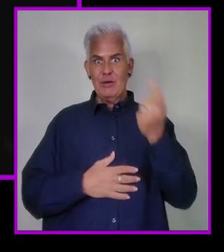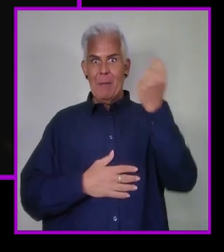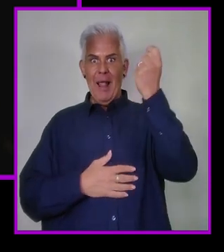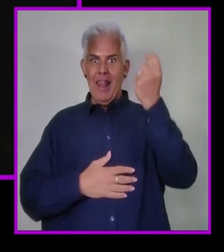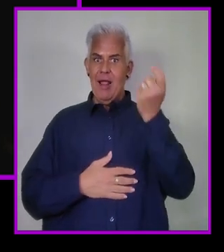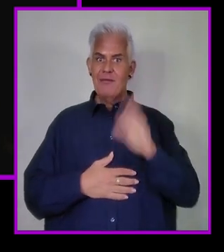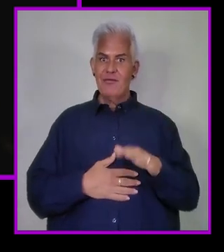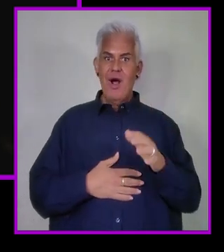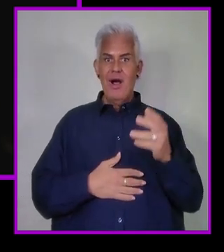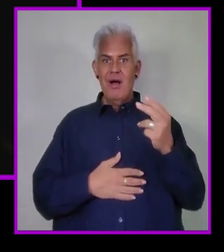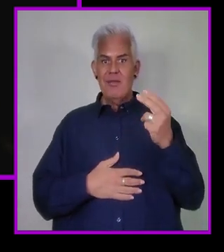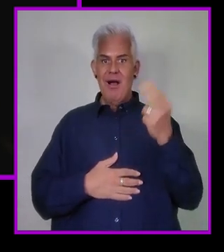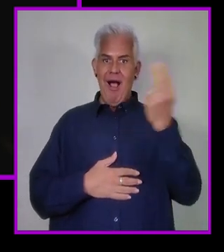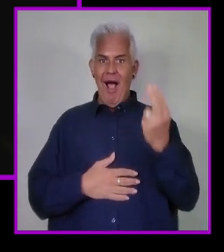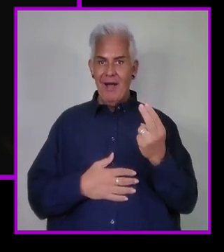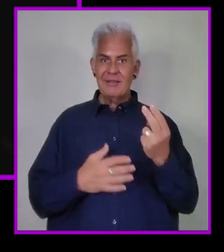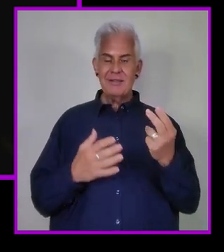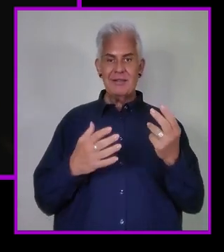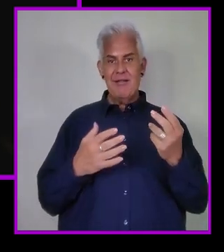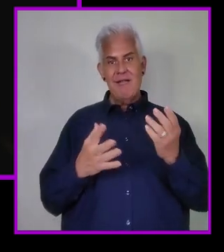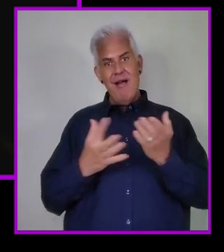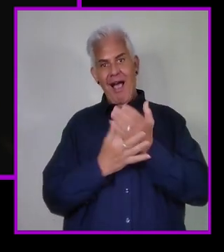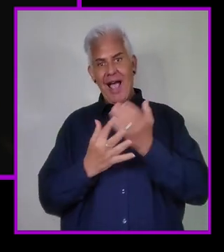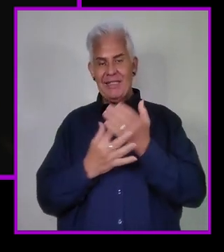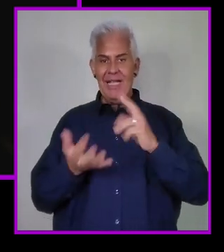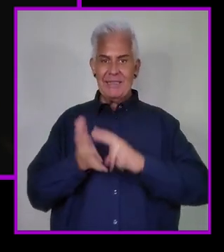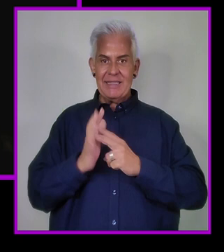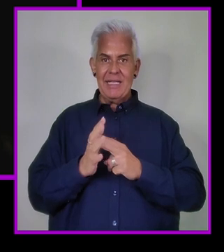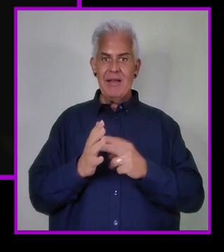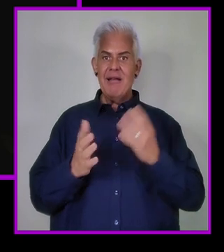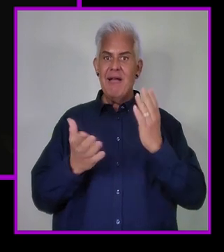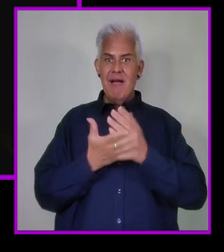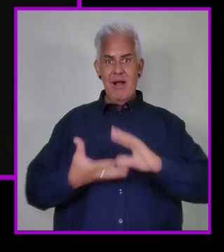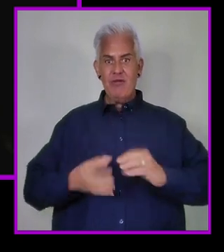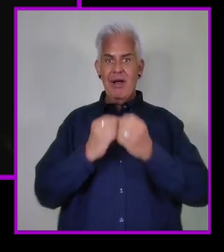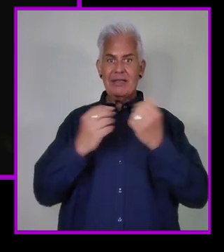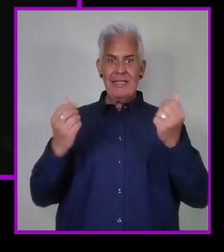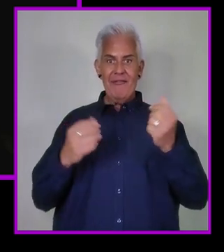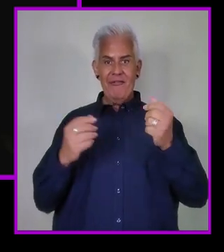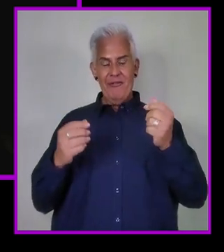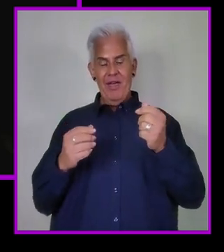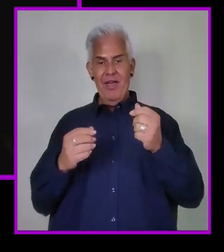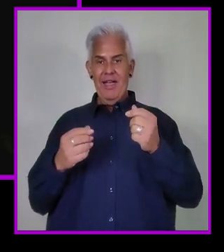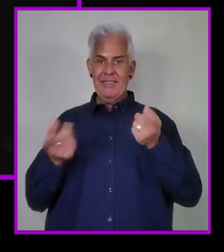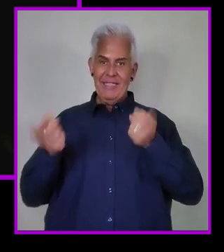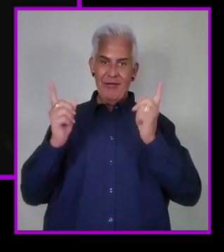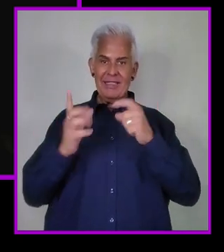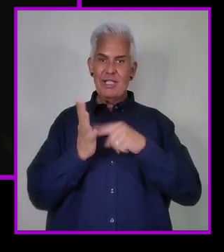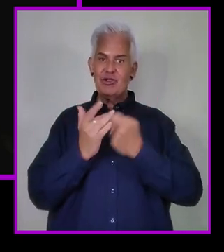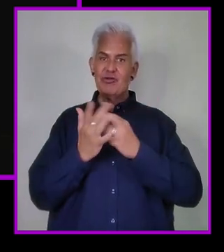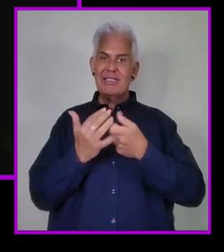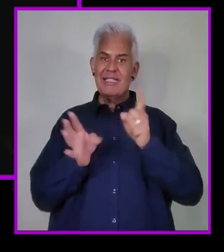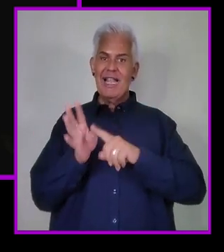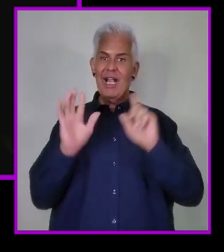rollout of the National Arts Access Scheme, Creative Director of Trinity College, Oxford, Trustee of major cultural organisations such as